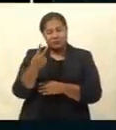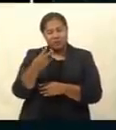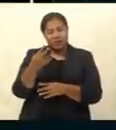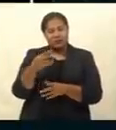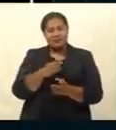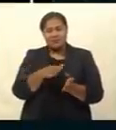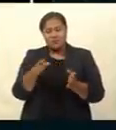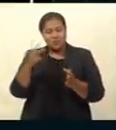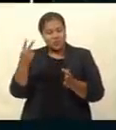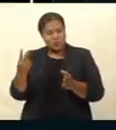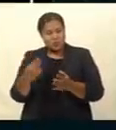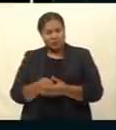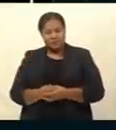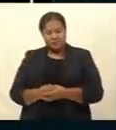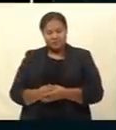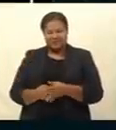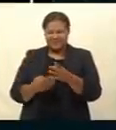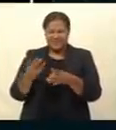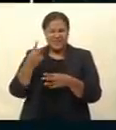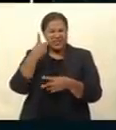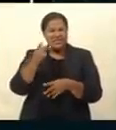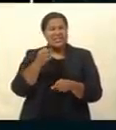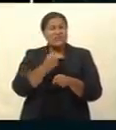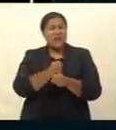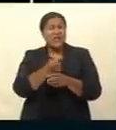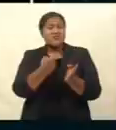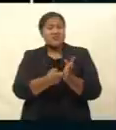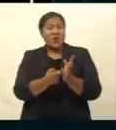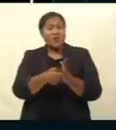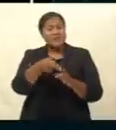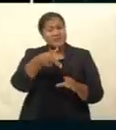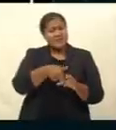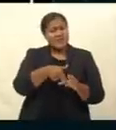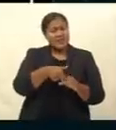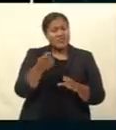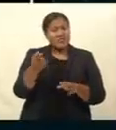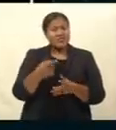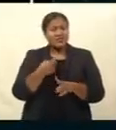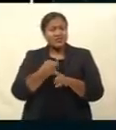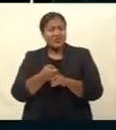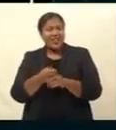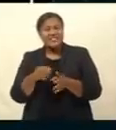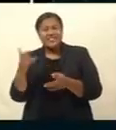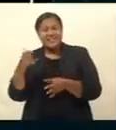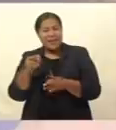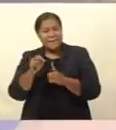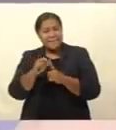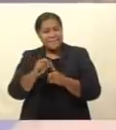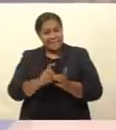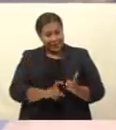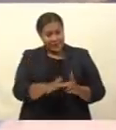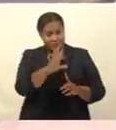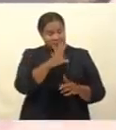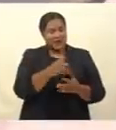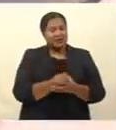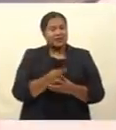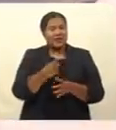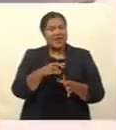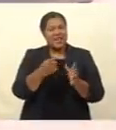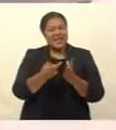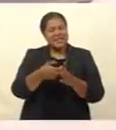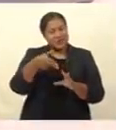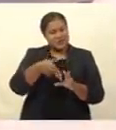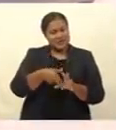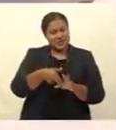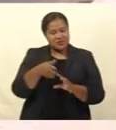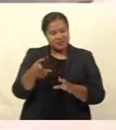p.m. He visited Grace Road Service Station in Nakaulevu, Kundansing in Pacific Harbour, and Rajiv Service Station. The